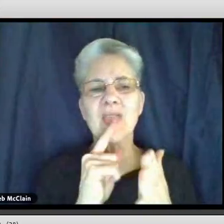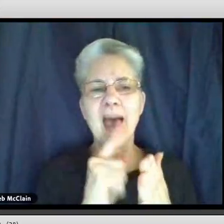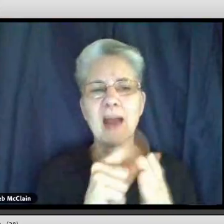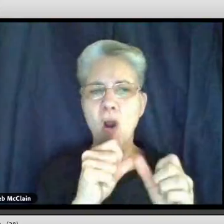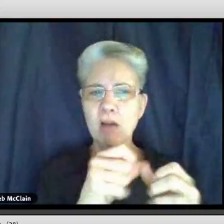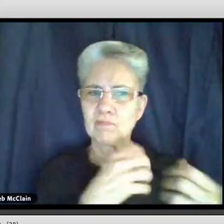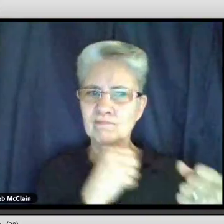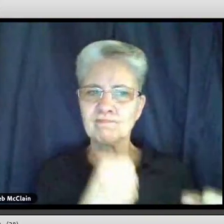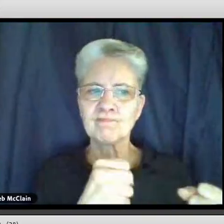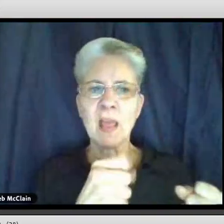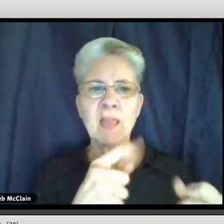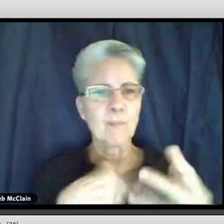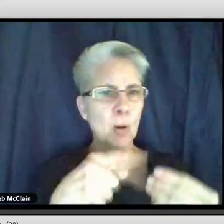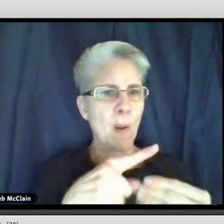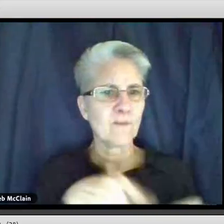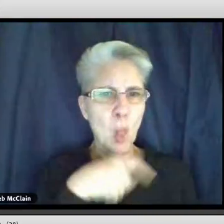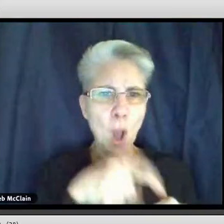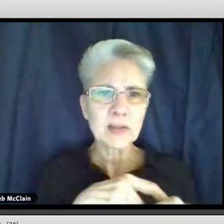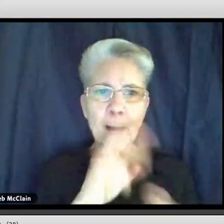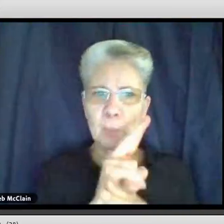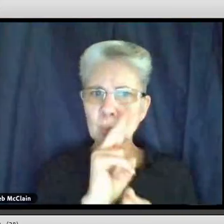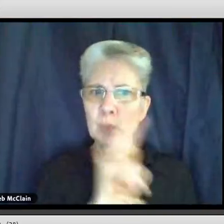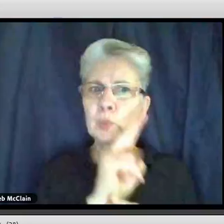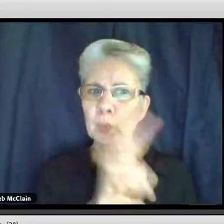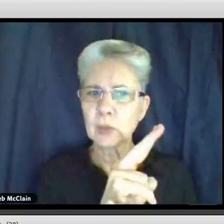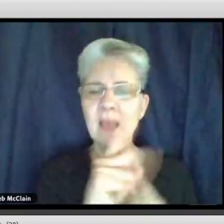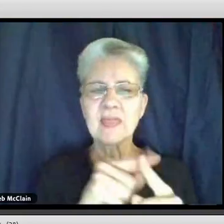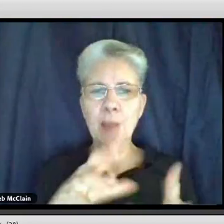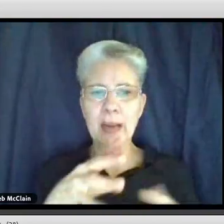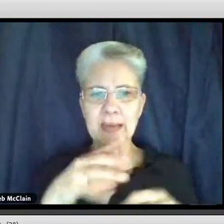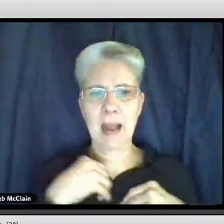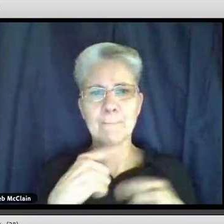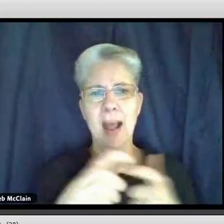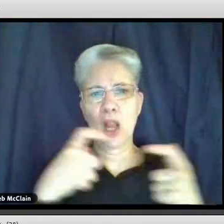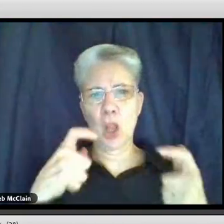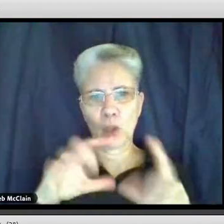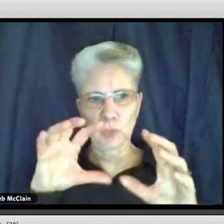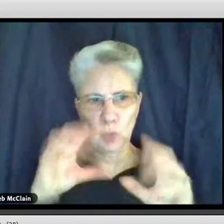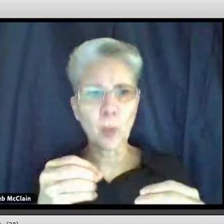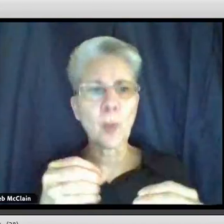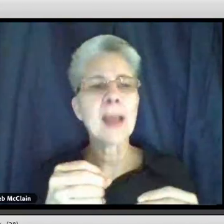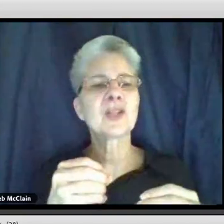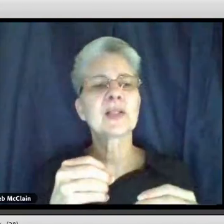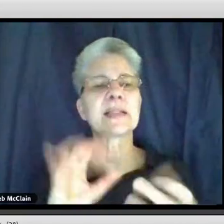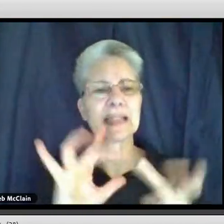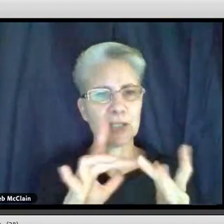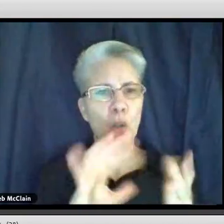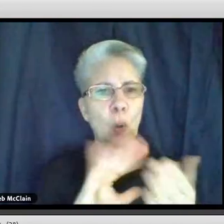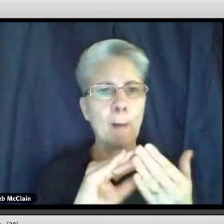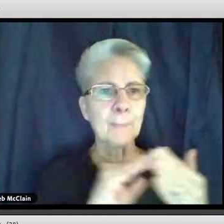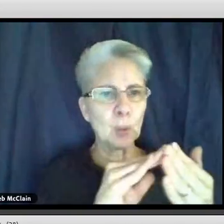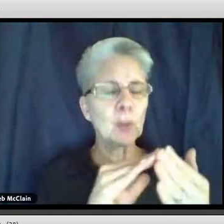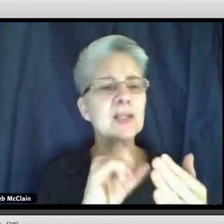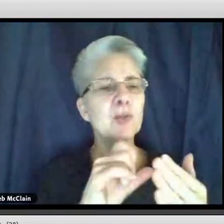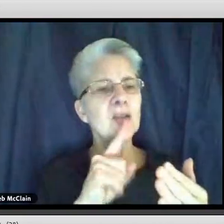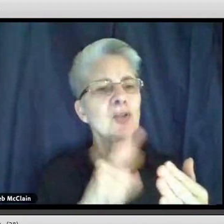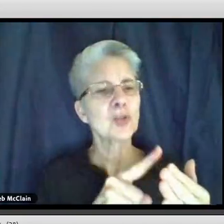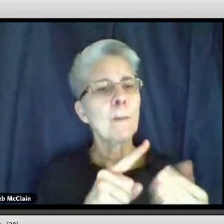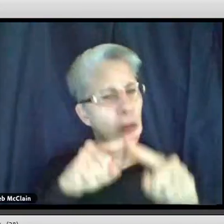stable. They've been around for a long time. They've been adopted by large parts of the digital community. So they should be